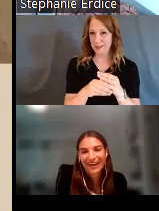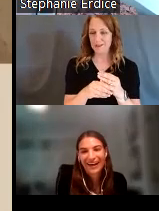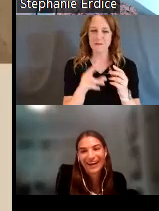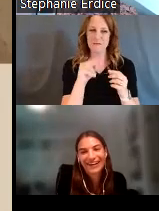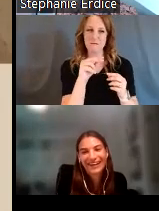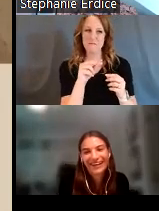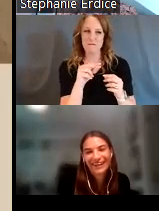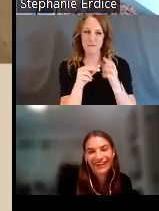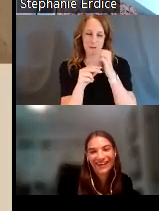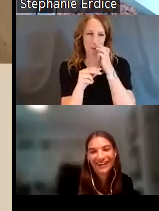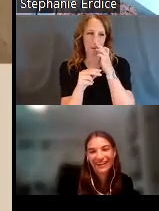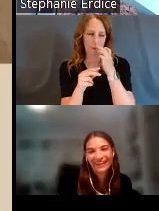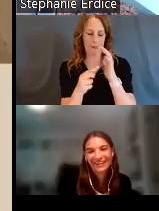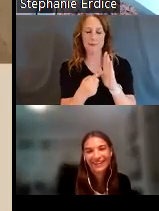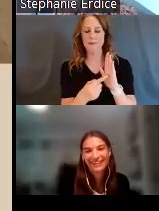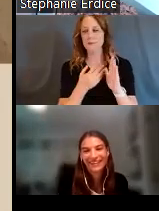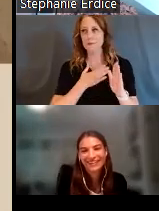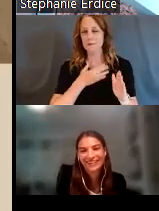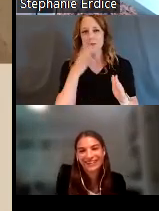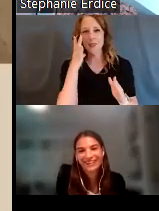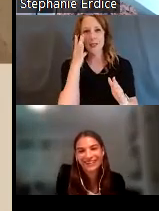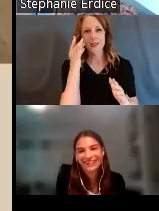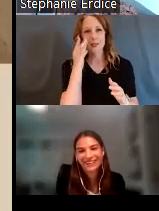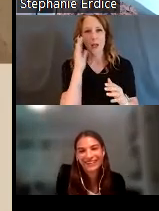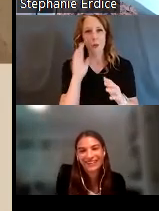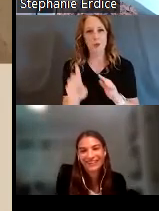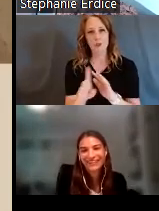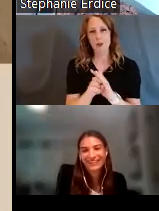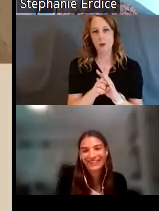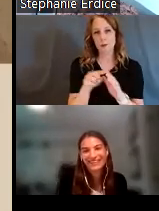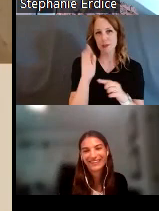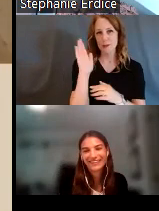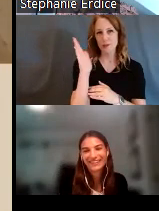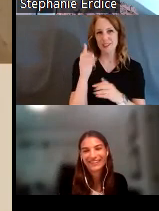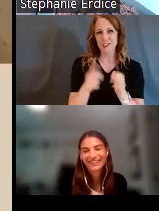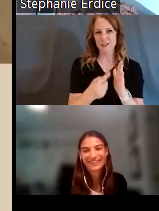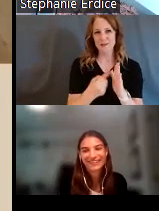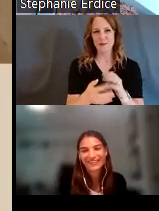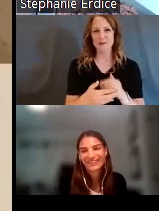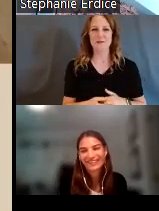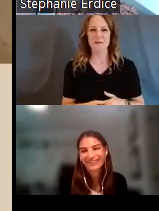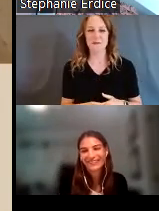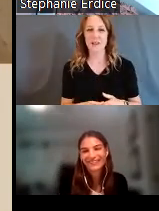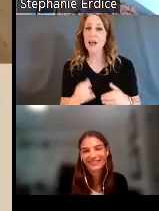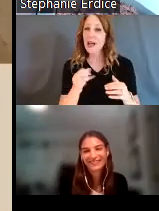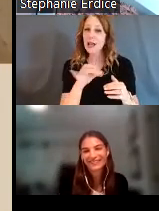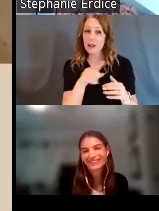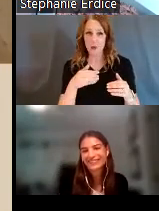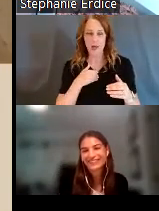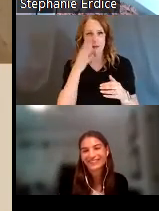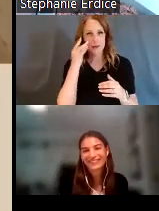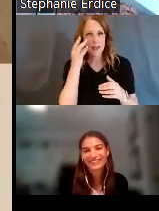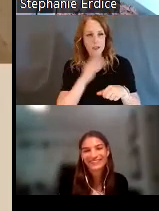no, just so, well, sometimes my cat will even show up to this presentation. Yeah, if you have cats or if you have